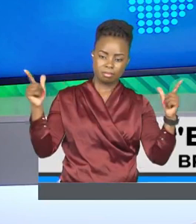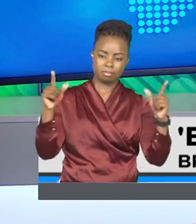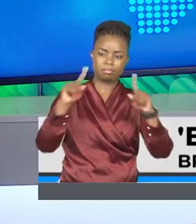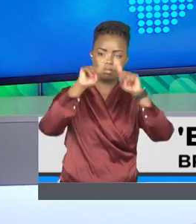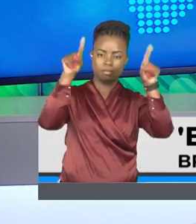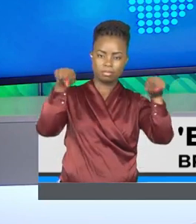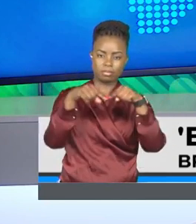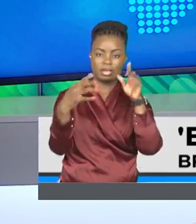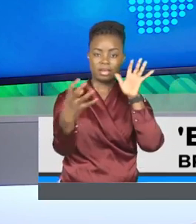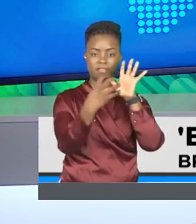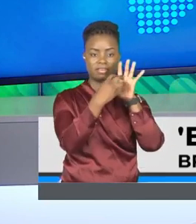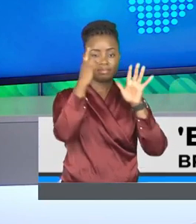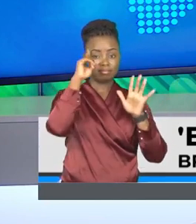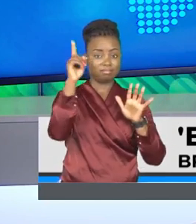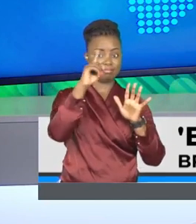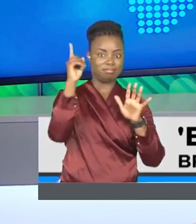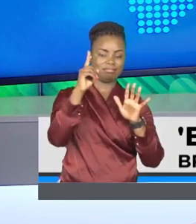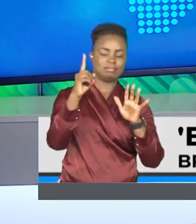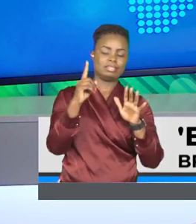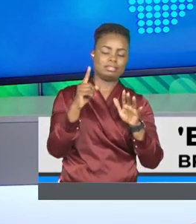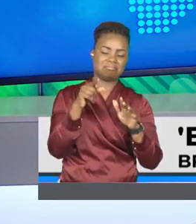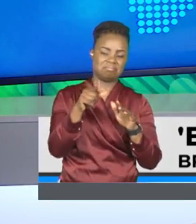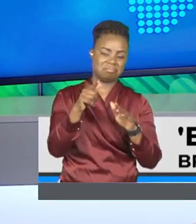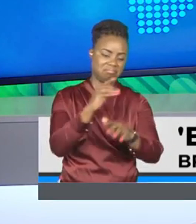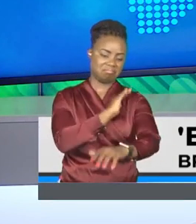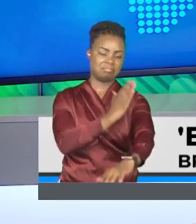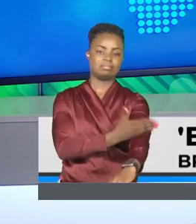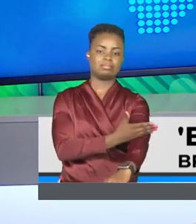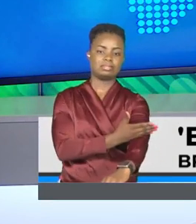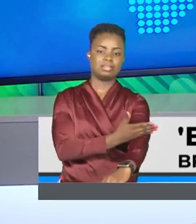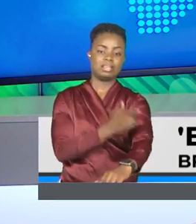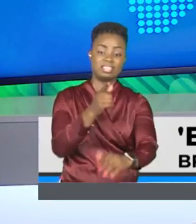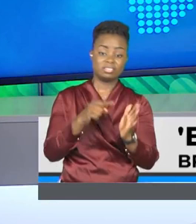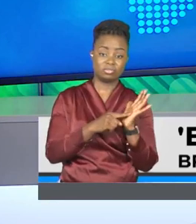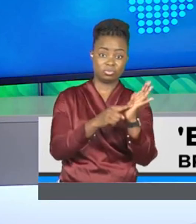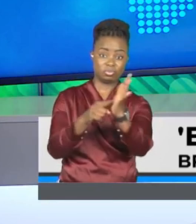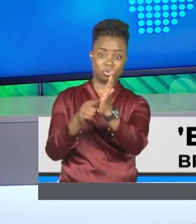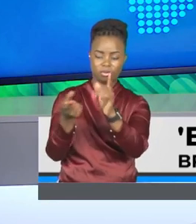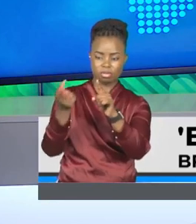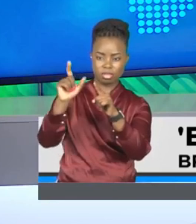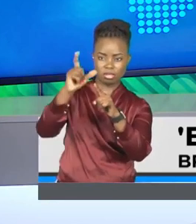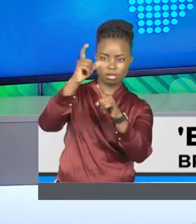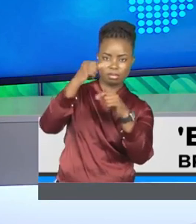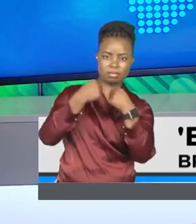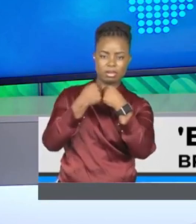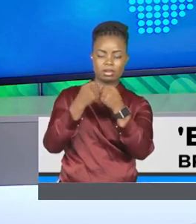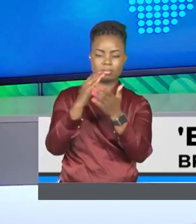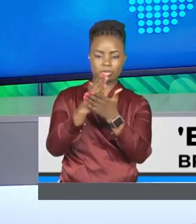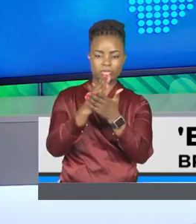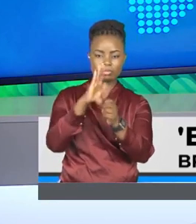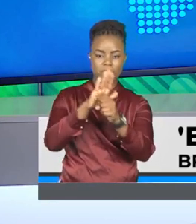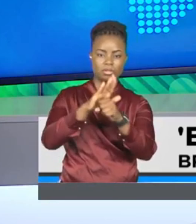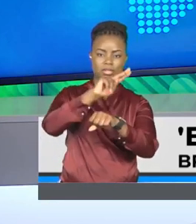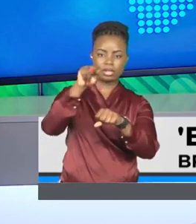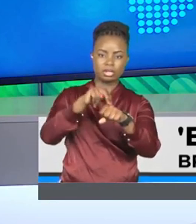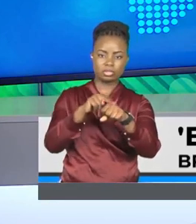beer now dominate the skyline of Nigeria's megacity, Lagos, signaling the escalating battle between multinational brewers for